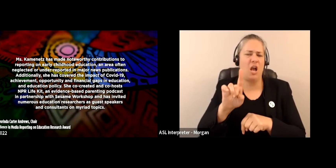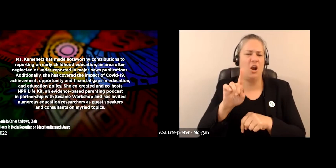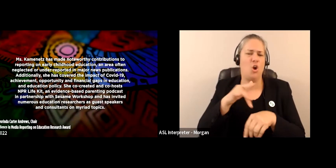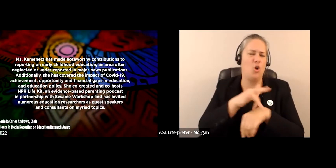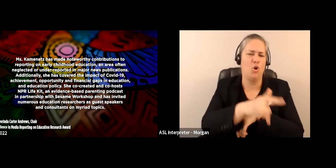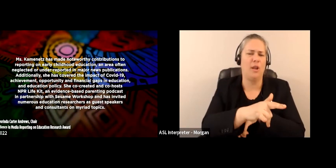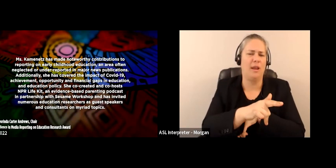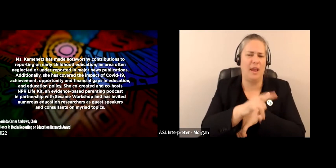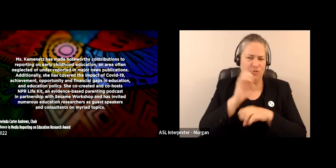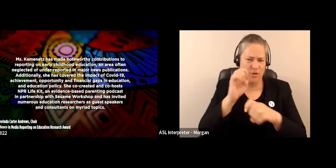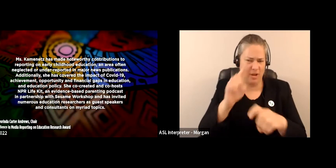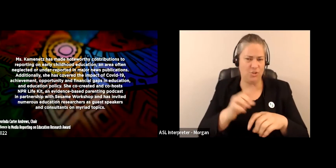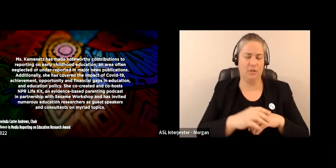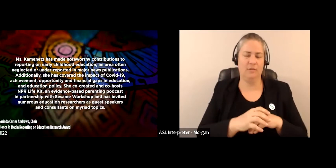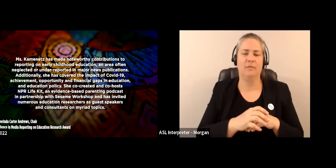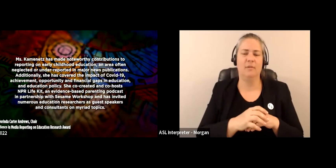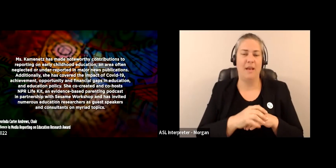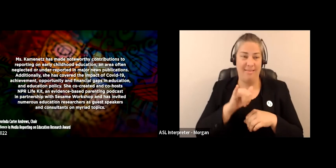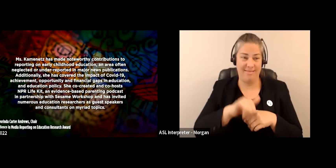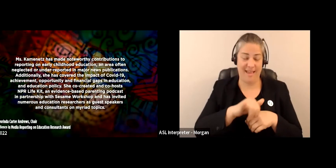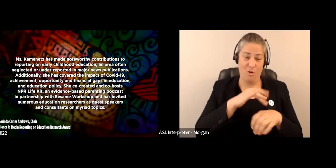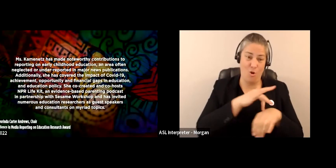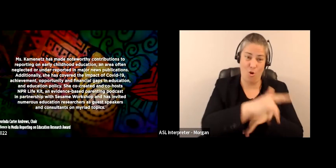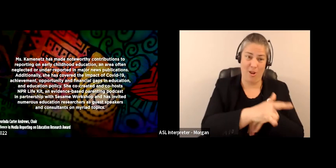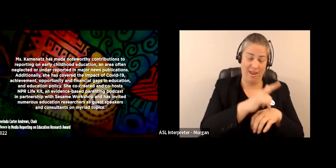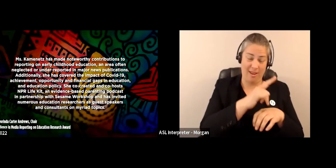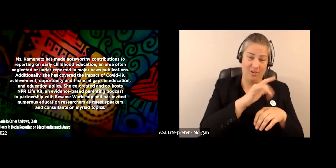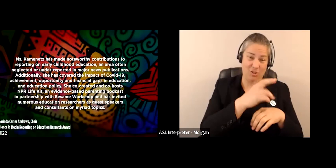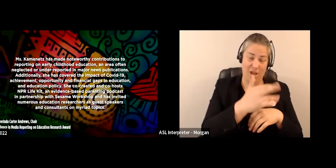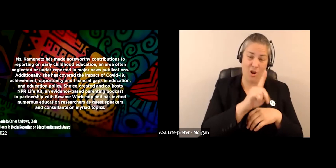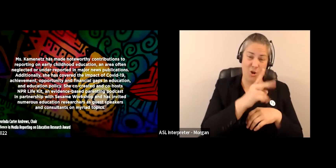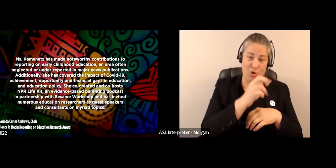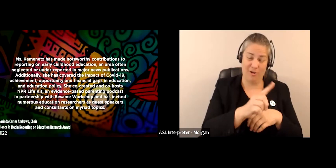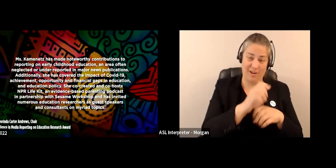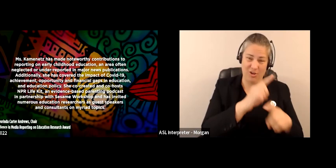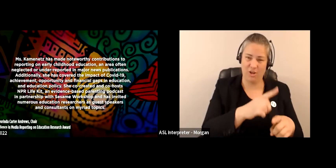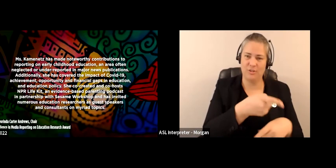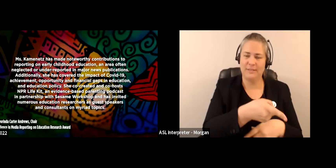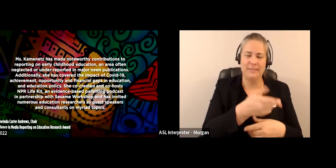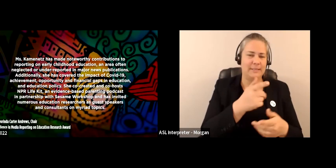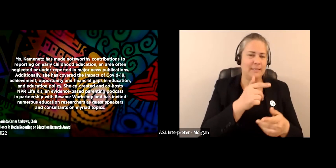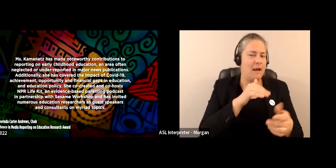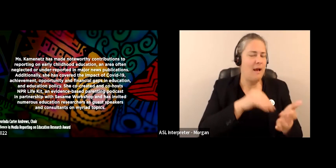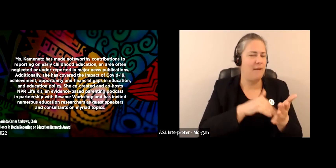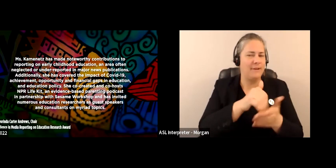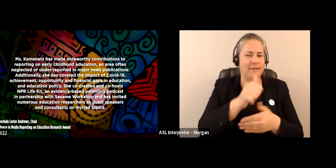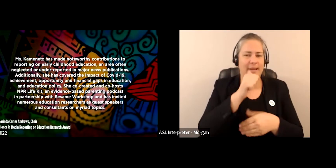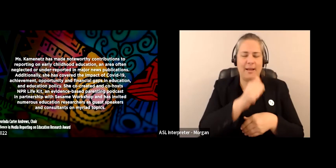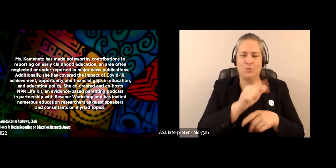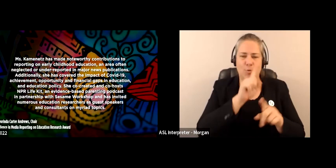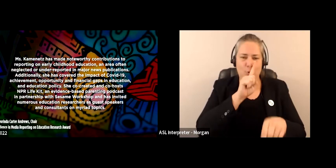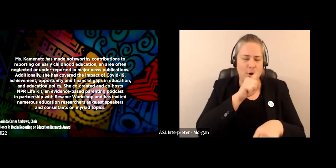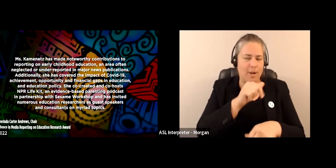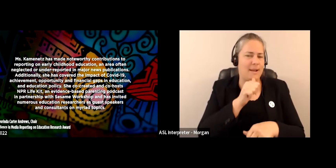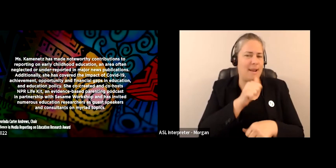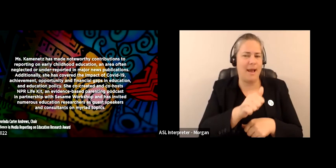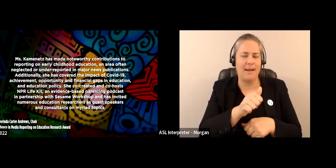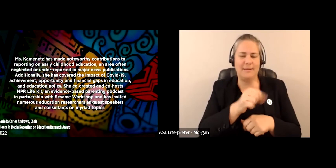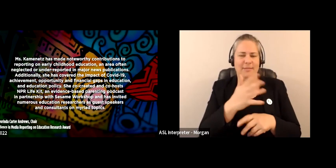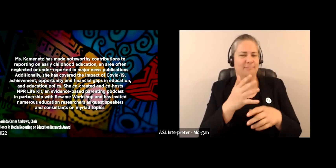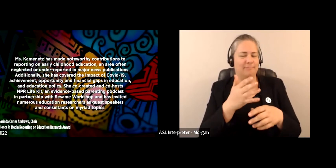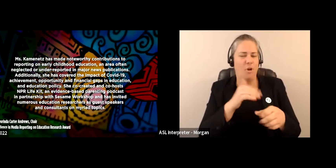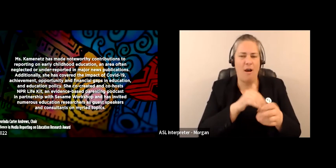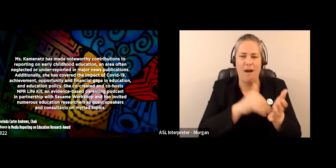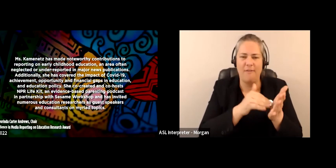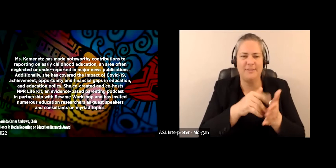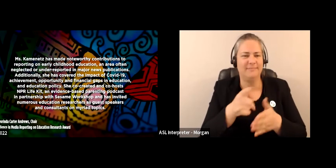an area often neglected or underreported in major news publications. Additionally, she has